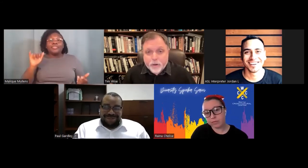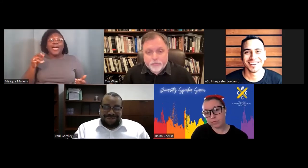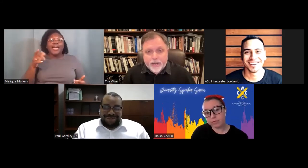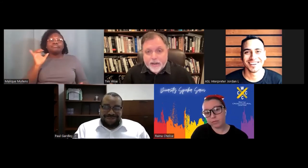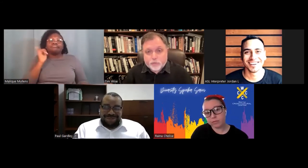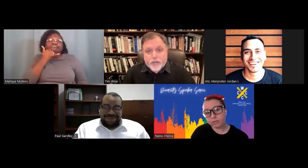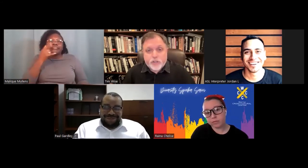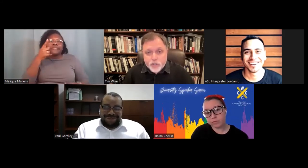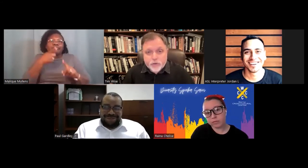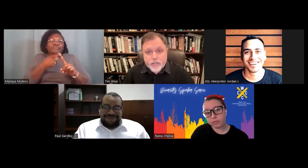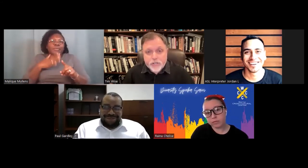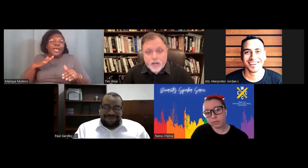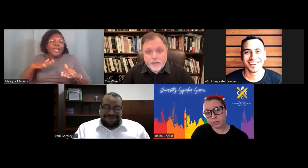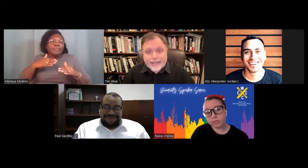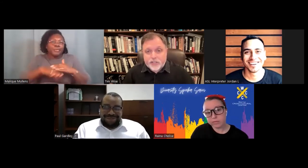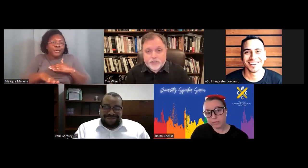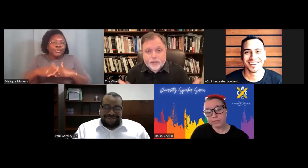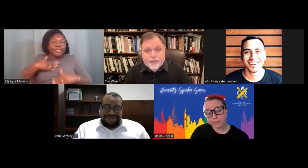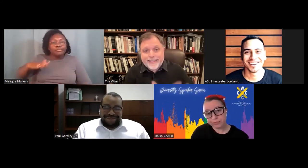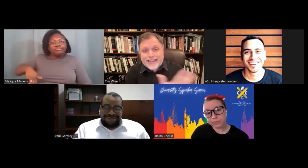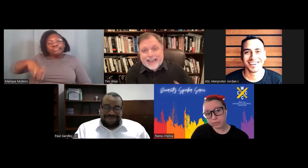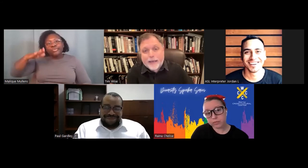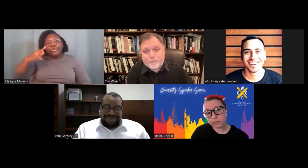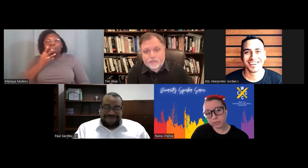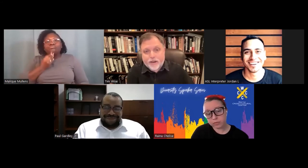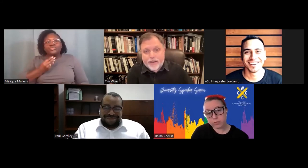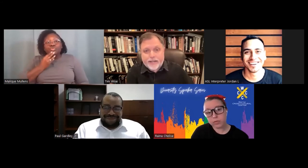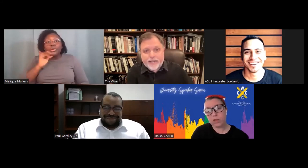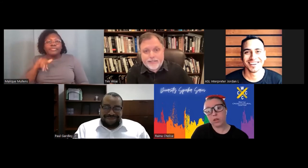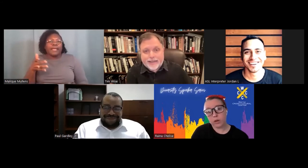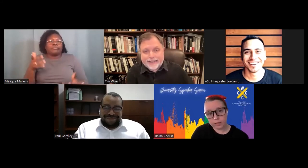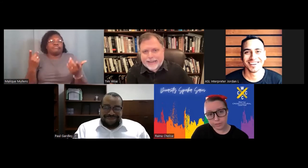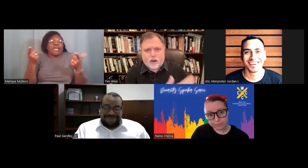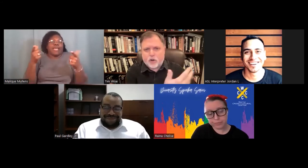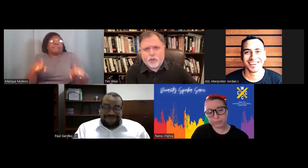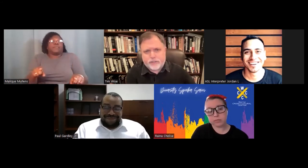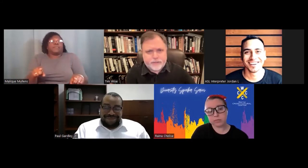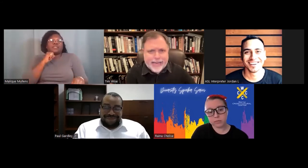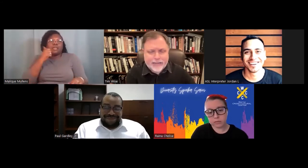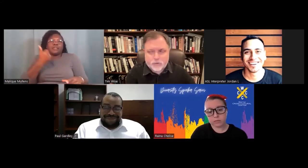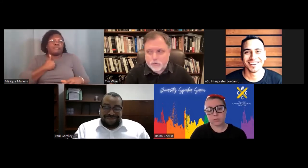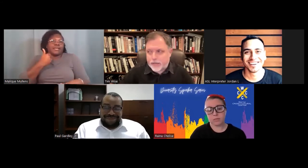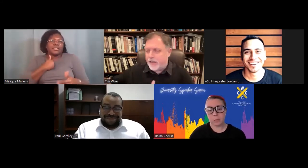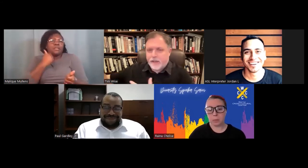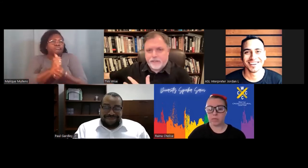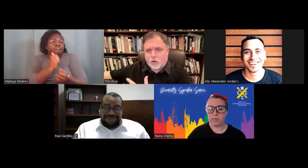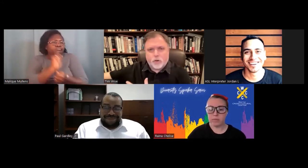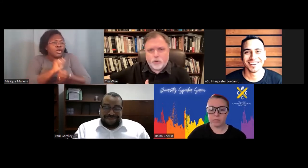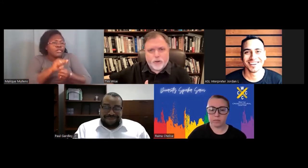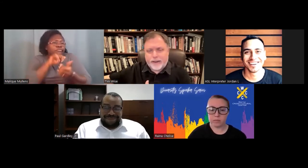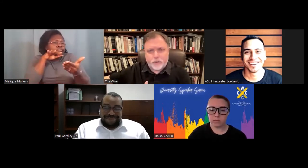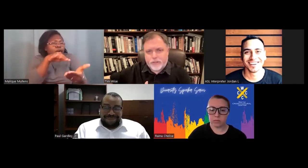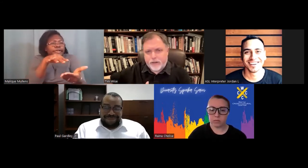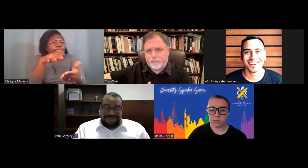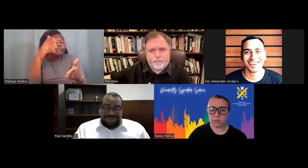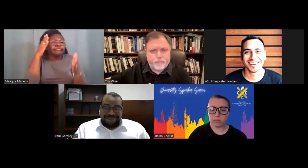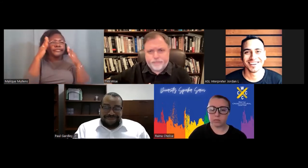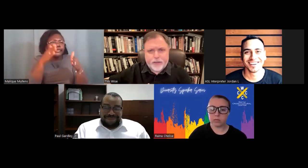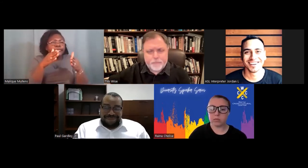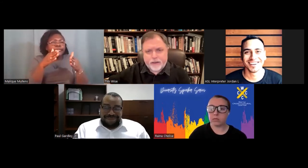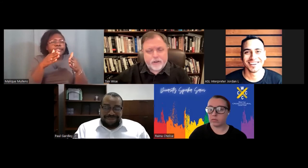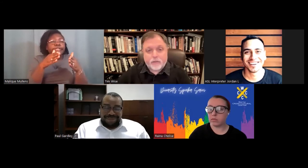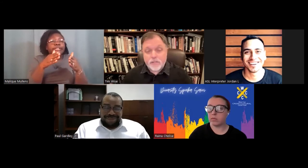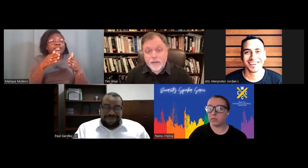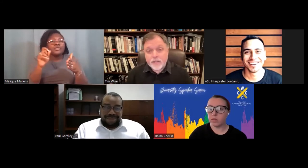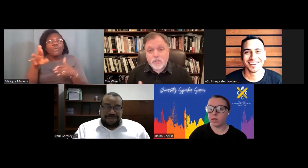of birth, right? I was raised Jewish. That's just a thing that happened, right? It's not like I earned that or they earned whatever their